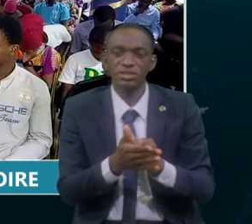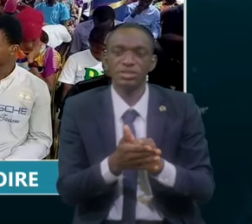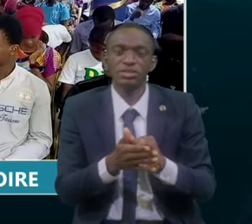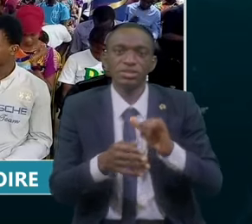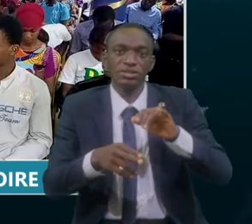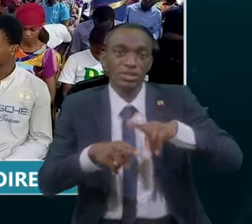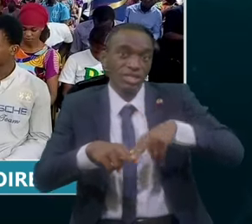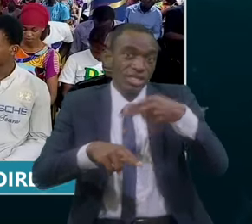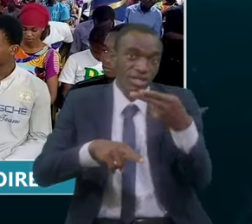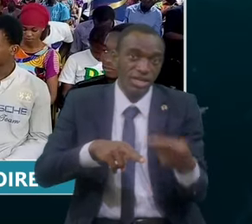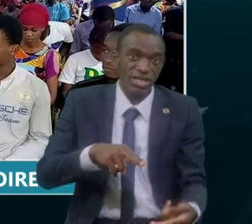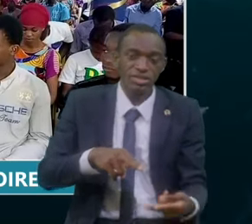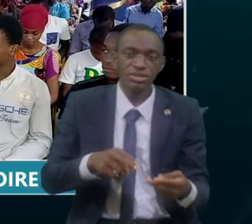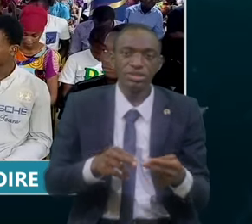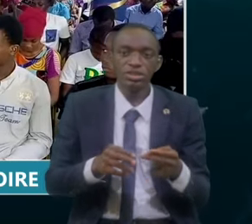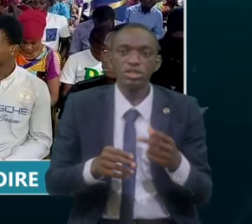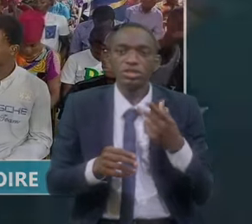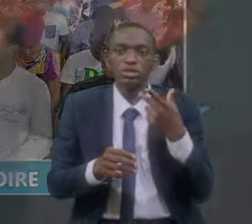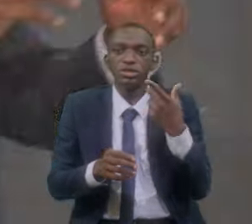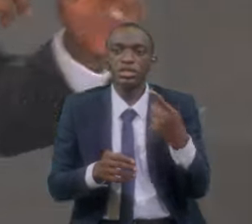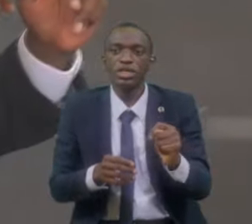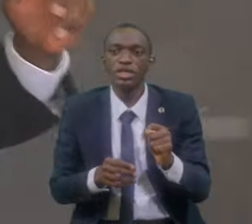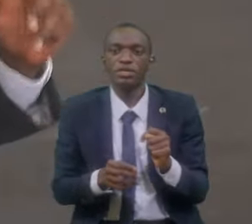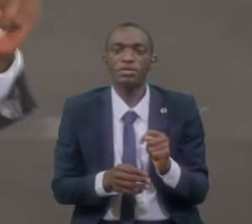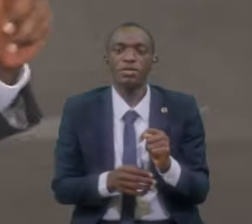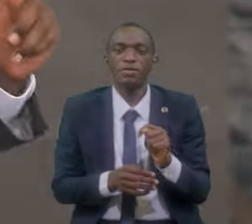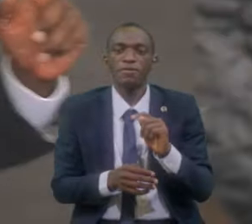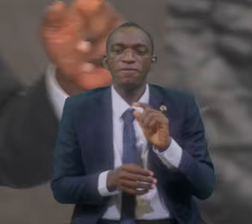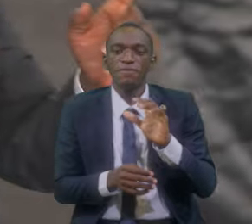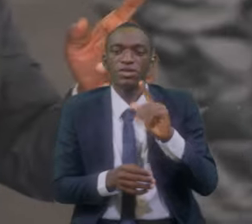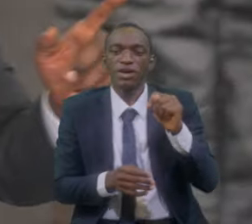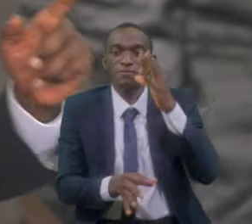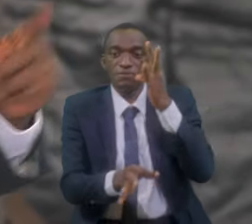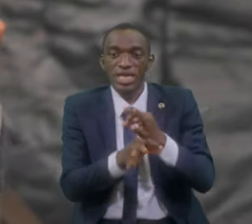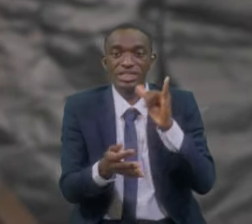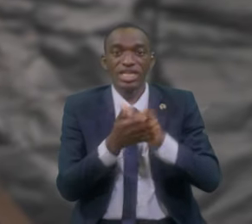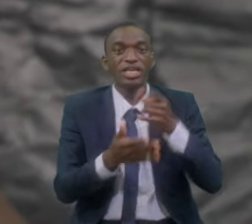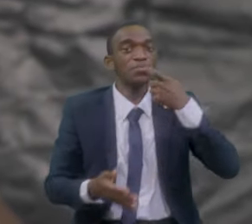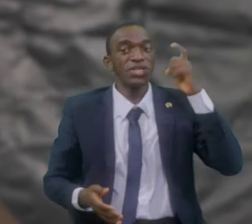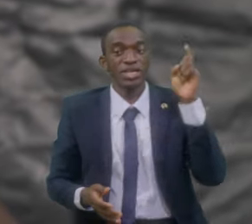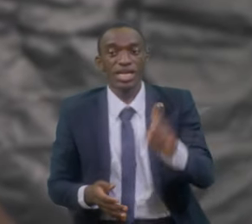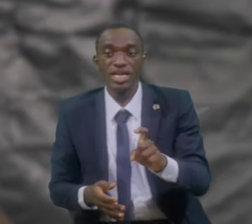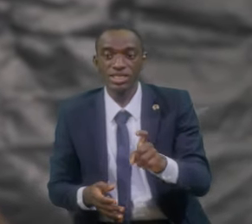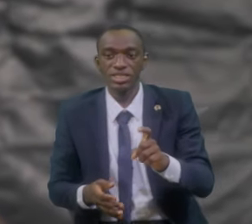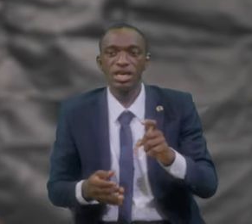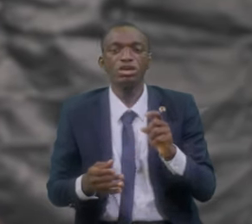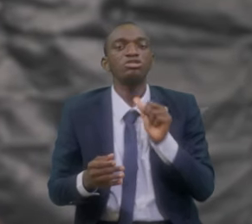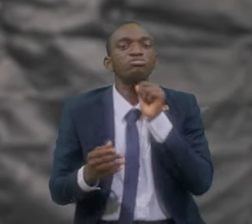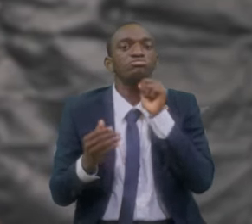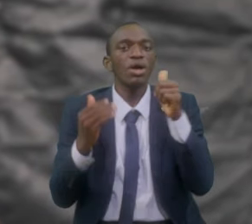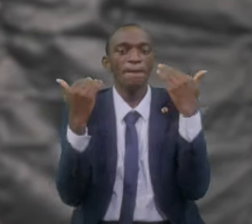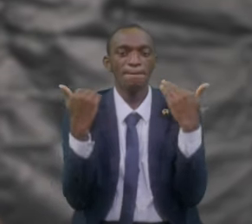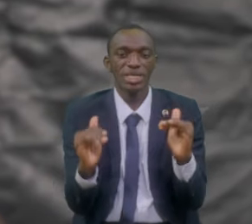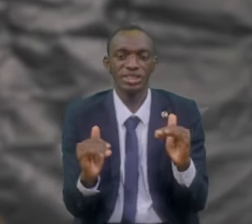boundless soundness. The faith that says, in my life,